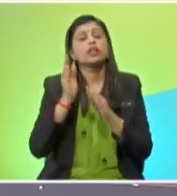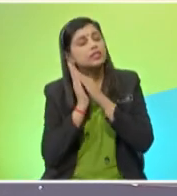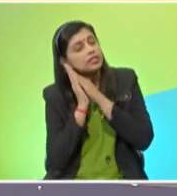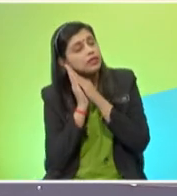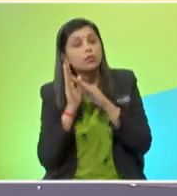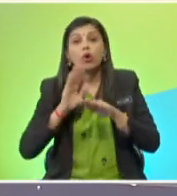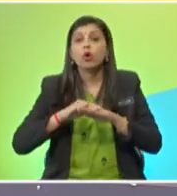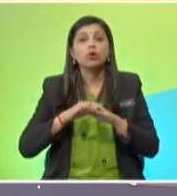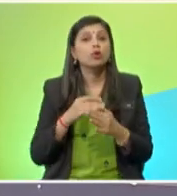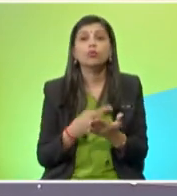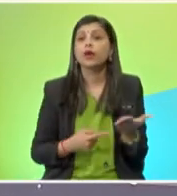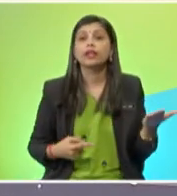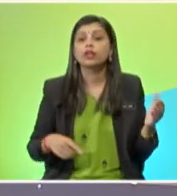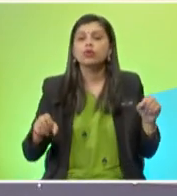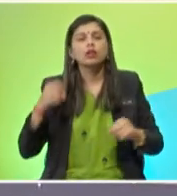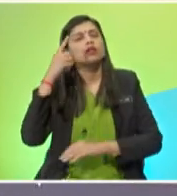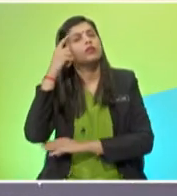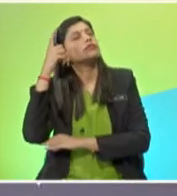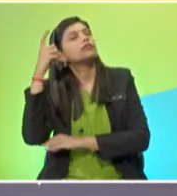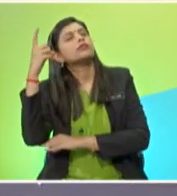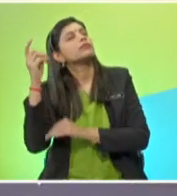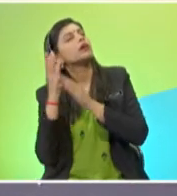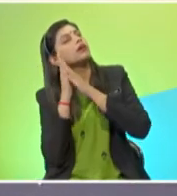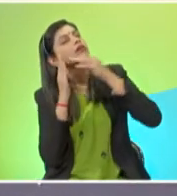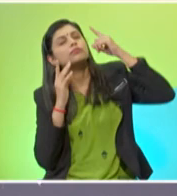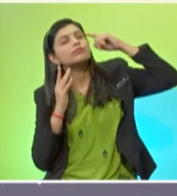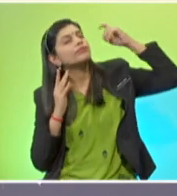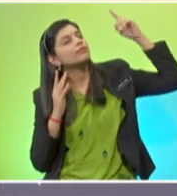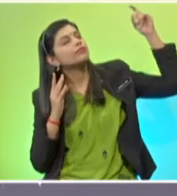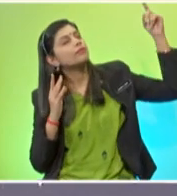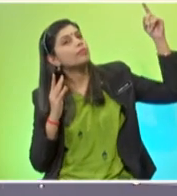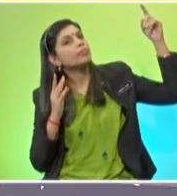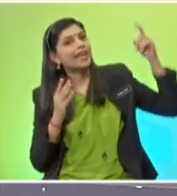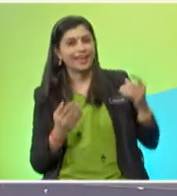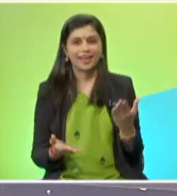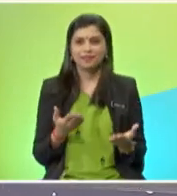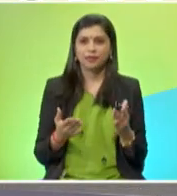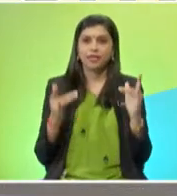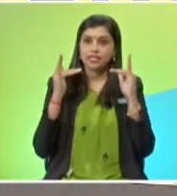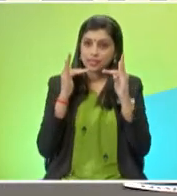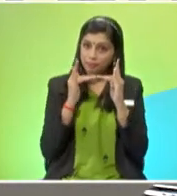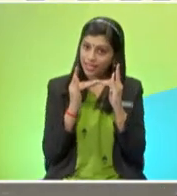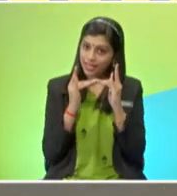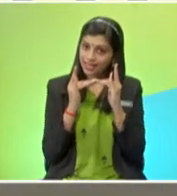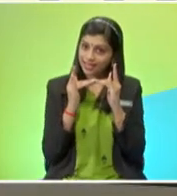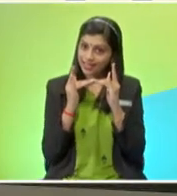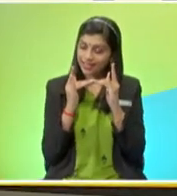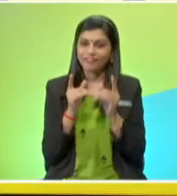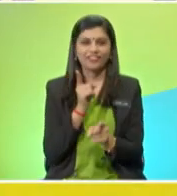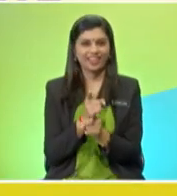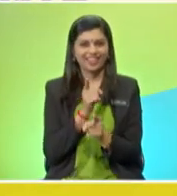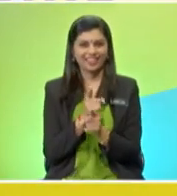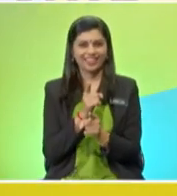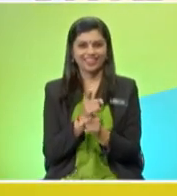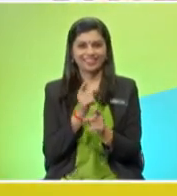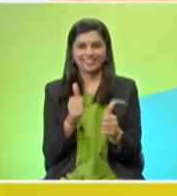have dreams when I sleep. So could it be a bed, Teacher Kenanga? Yes, it's a bed. A very